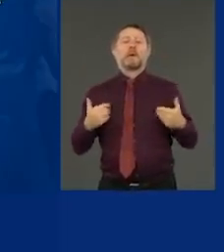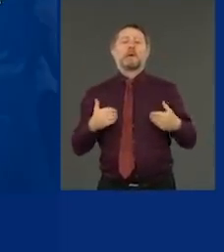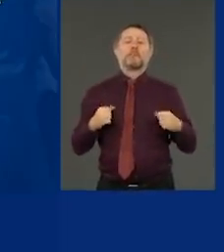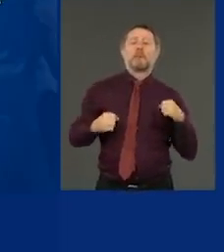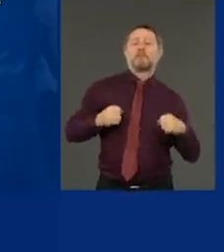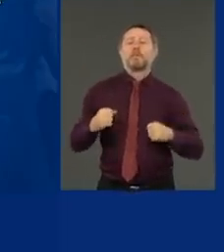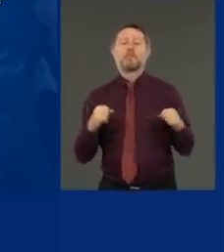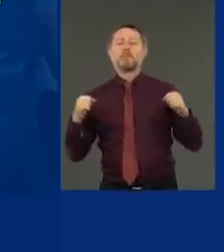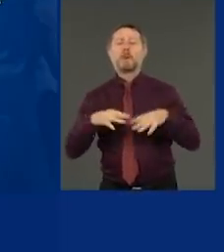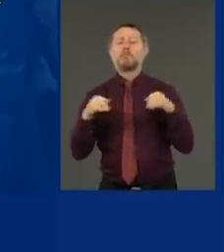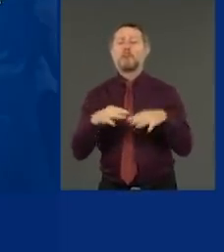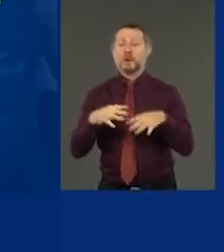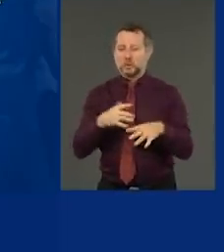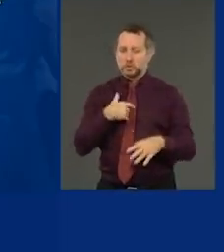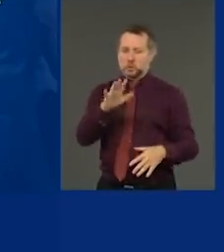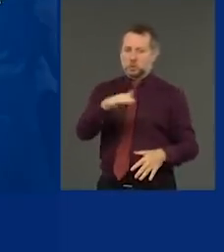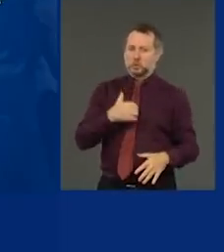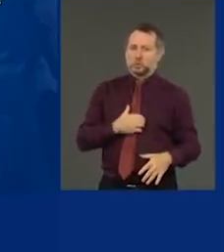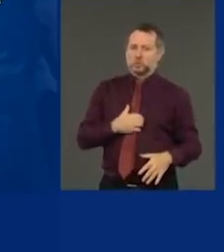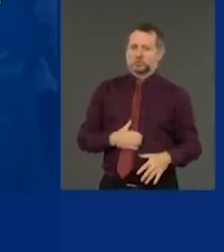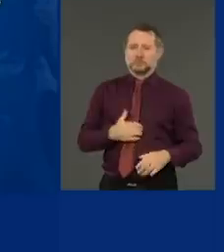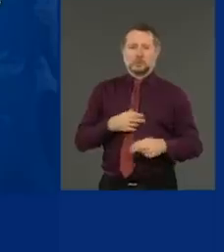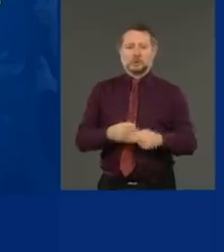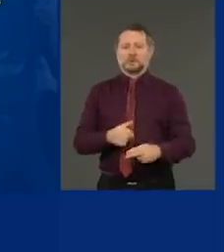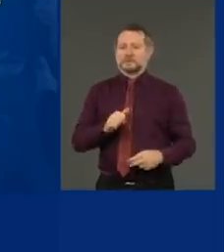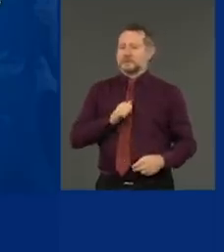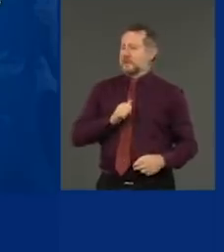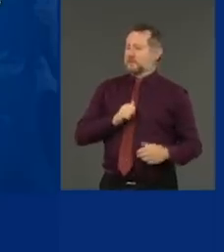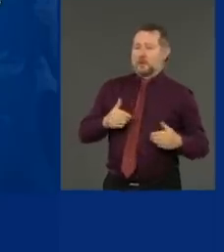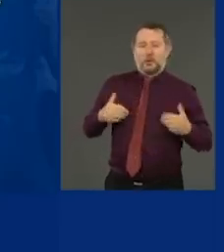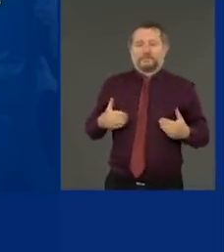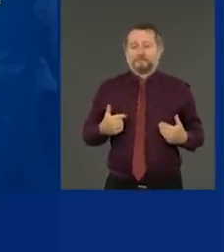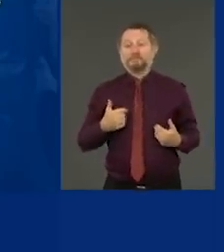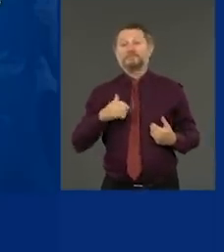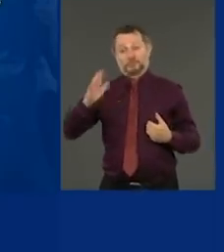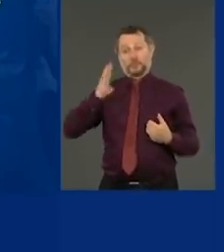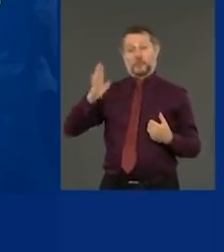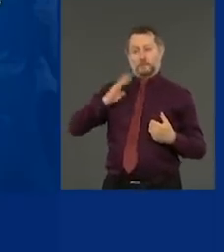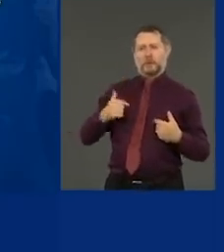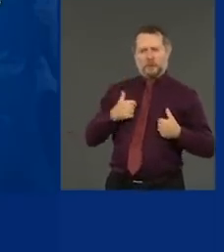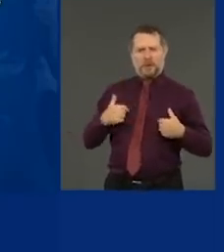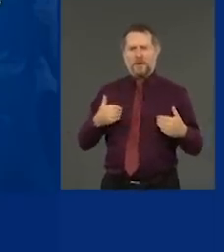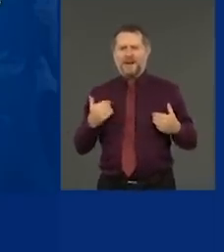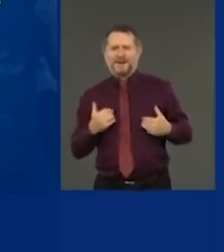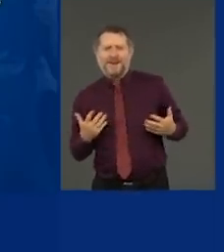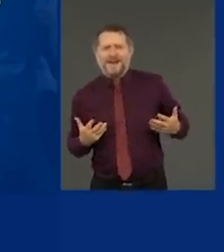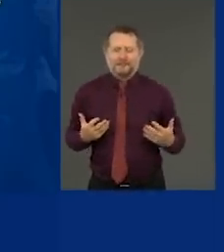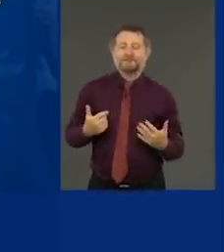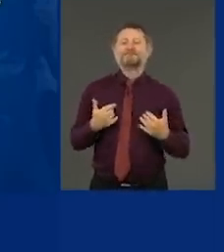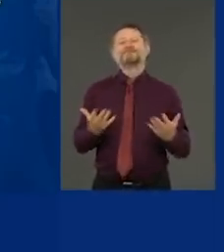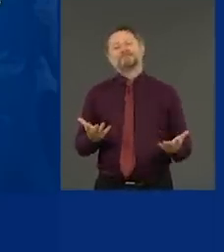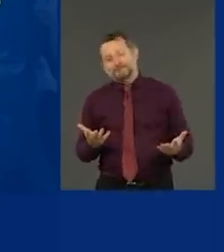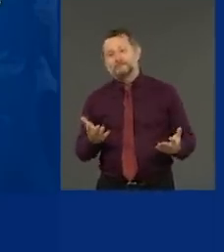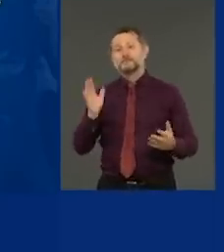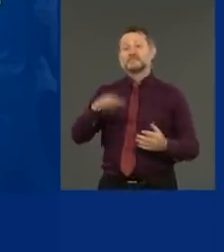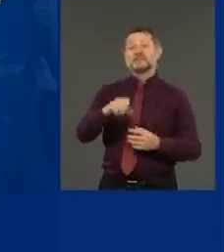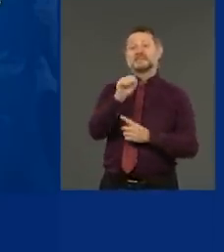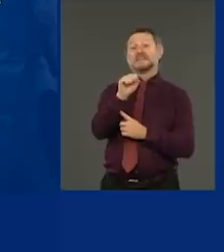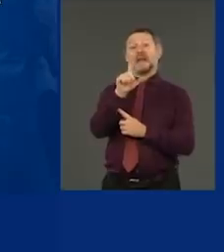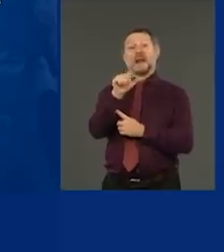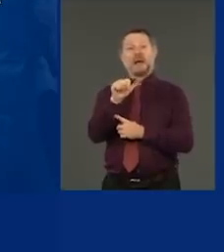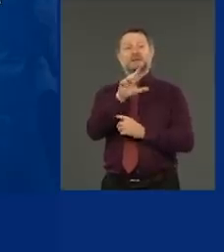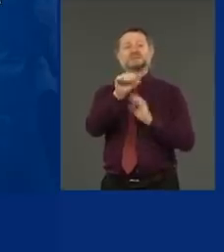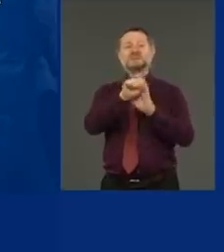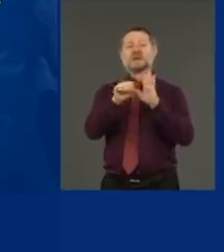I wish I could consider myself a younger person. One time I could. The State Liquor Authority and the New York State Police